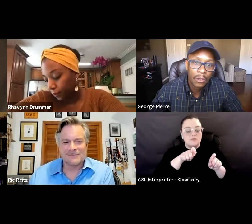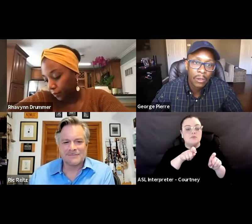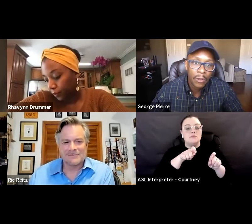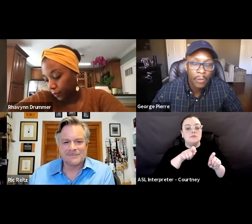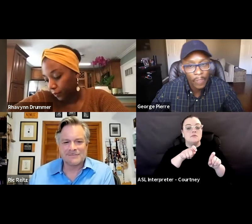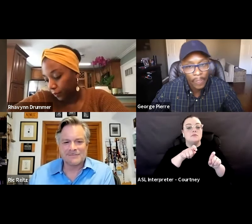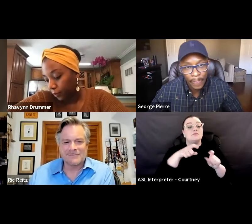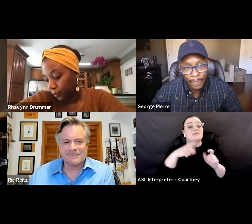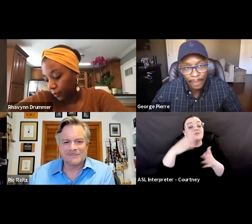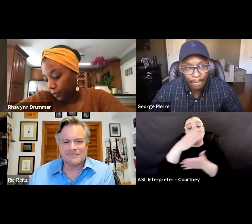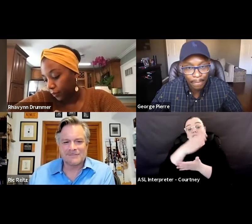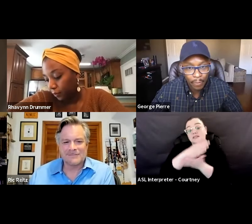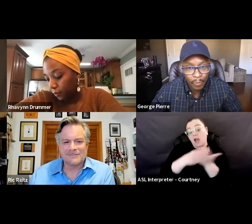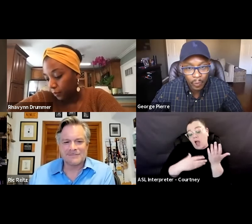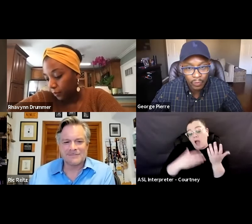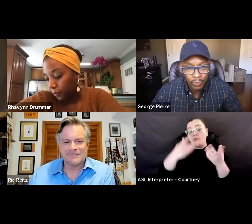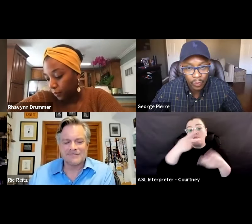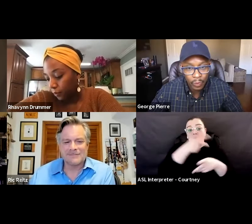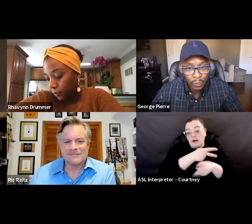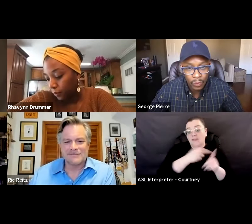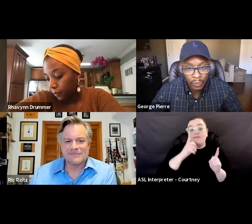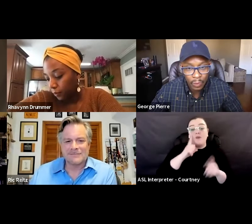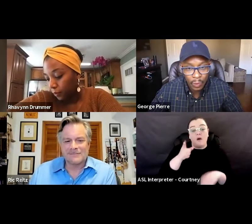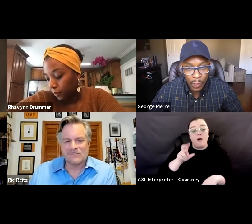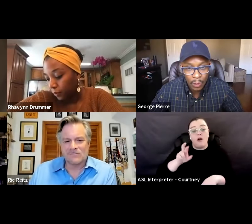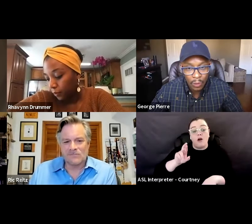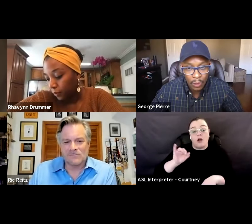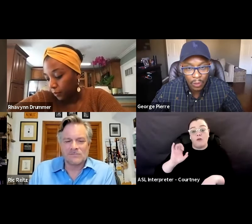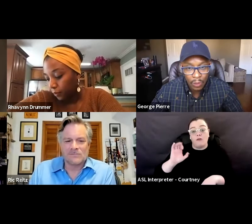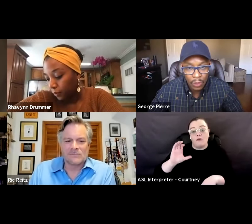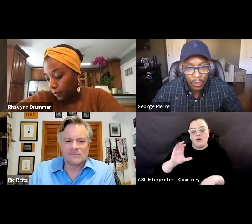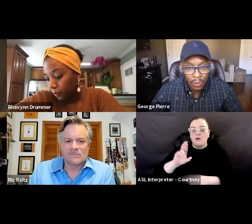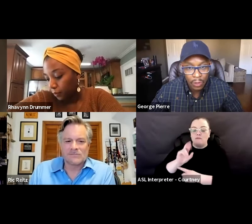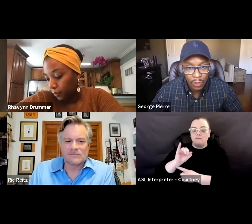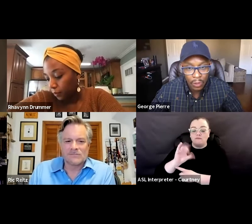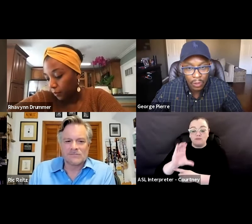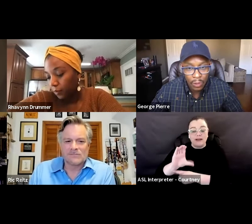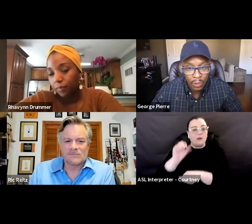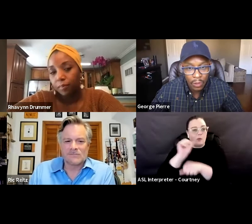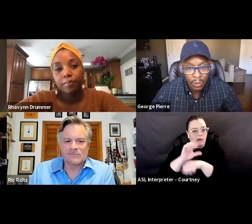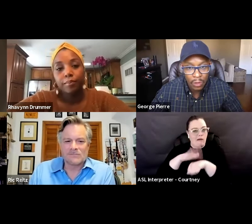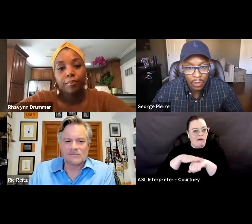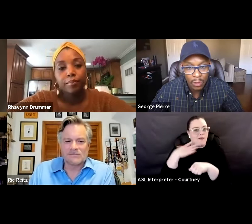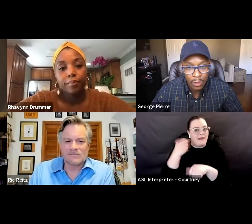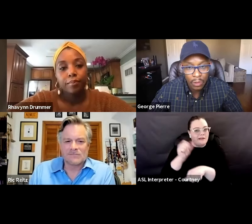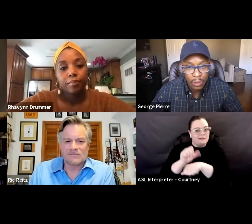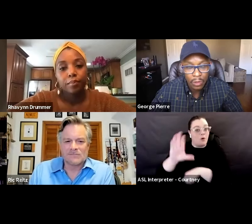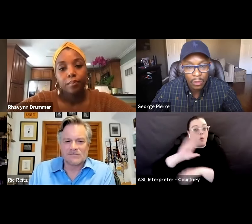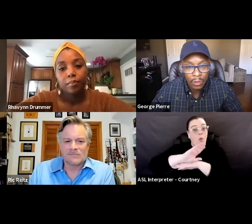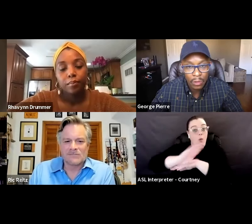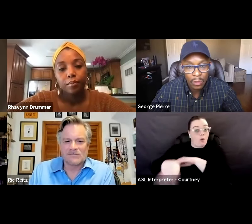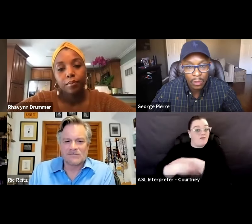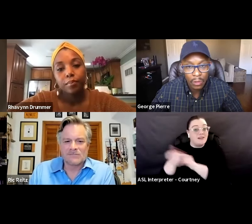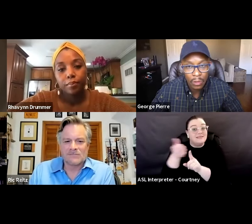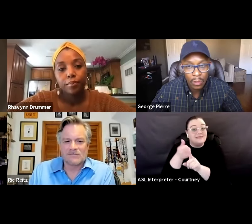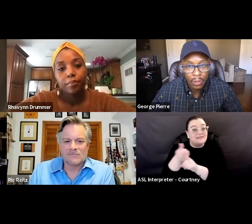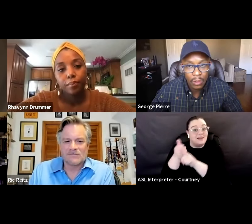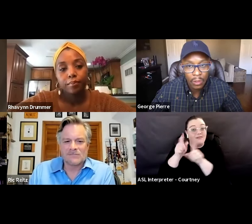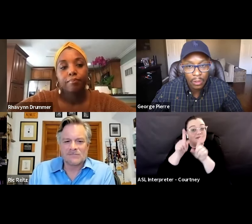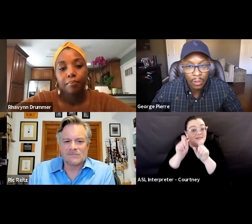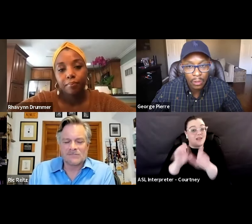Some of these productions, the one that Rick worked on, they sent a FedEx overnight self-testing kit, which you then turned around and